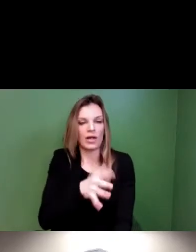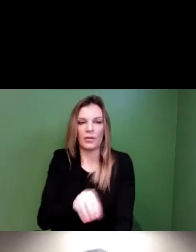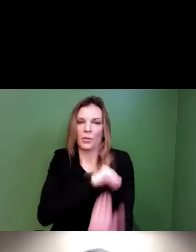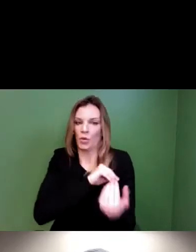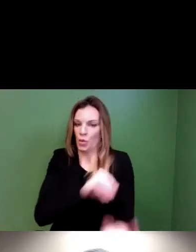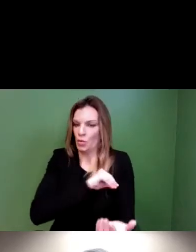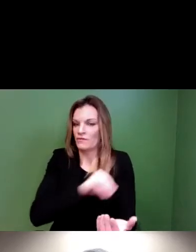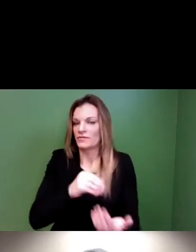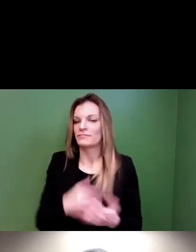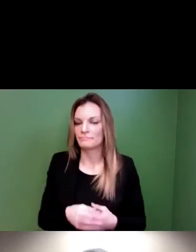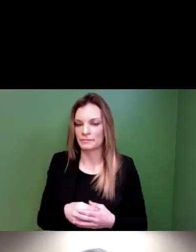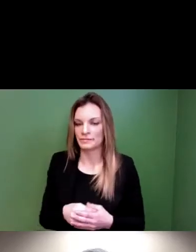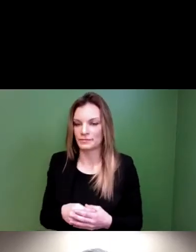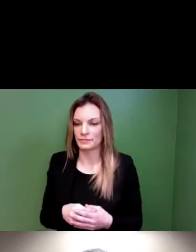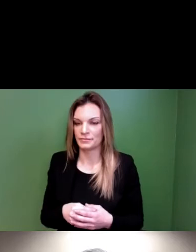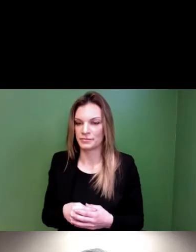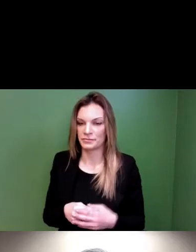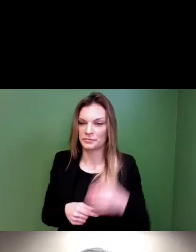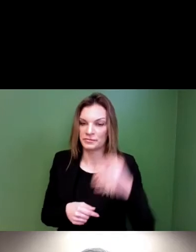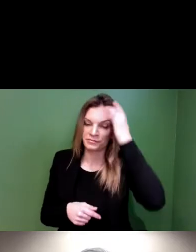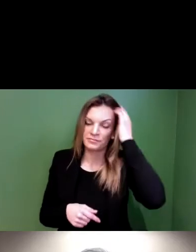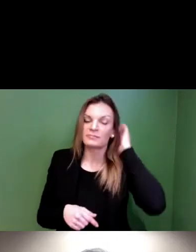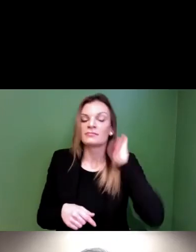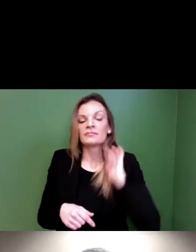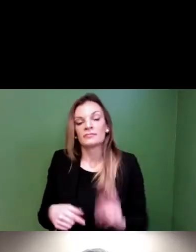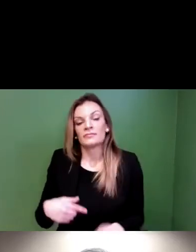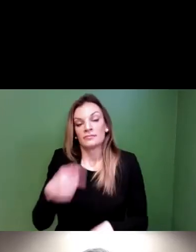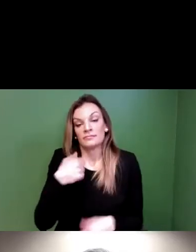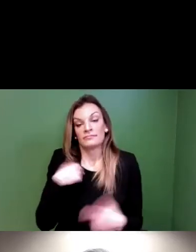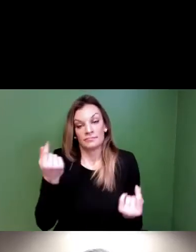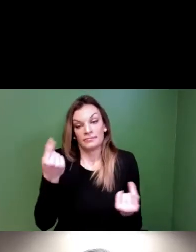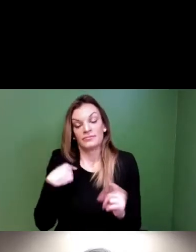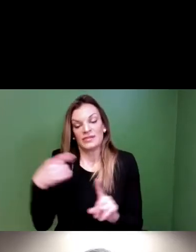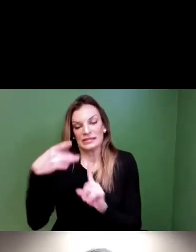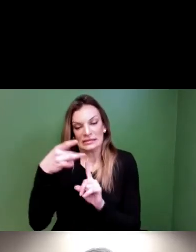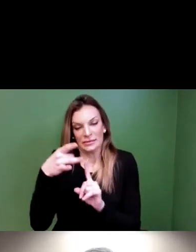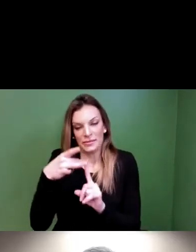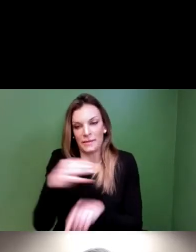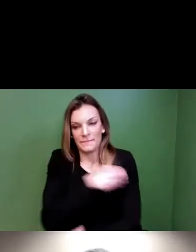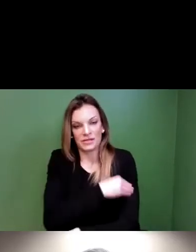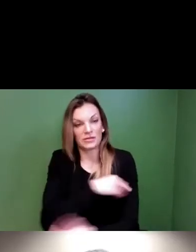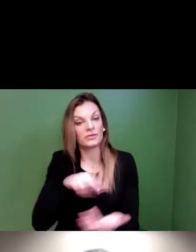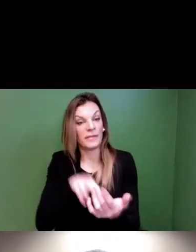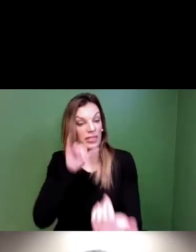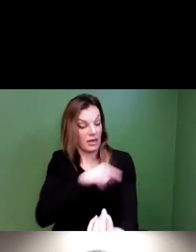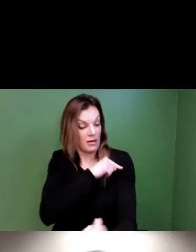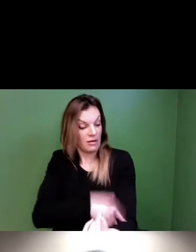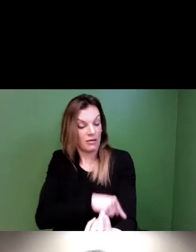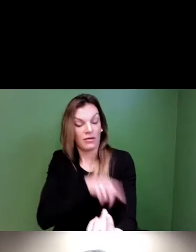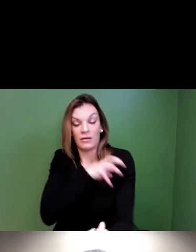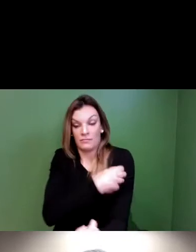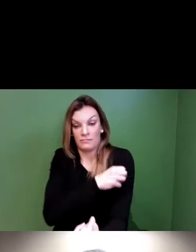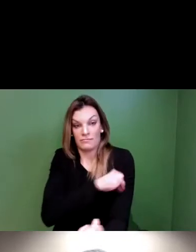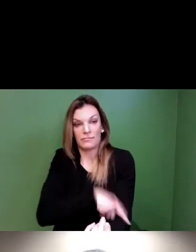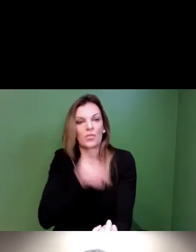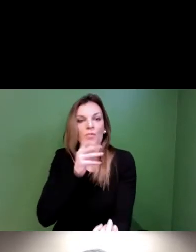to overcome it. So when we stimulate muscles, we stimulate, for example, the opposite muscle of that spastic muscle.